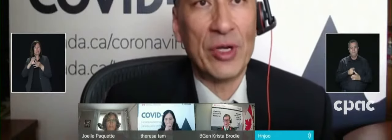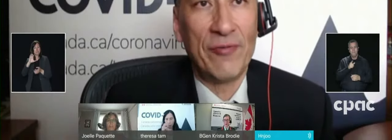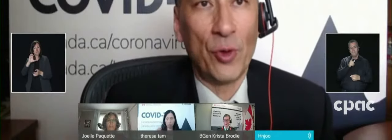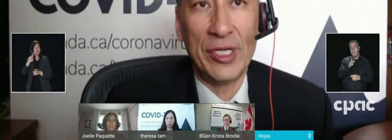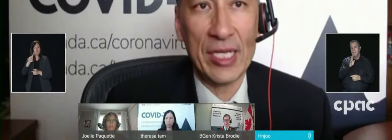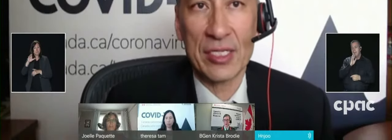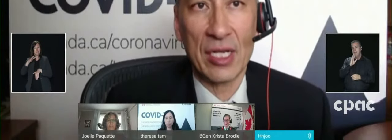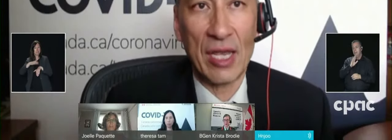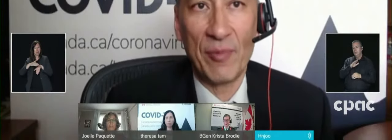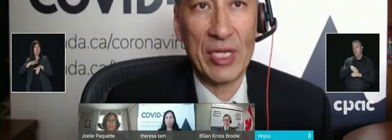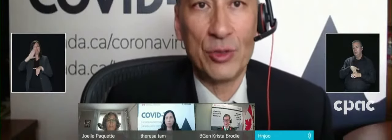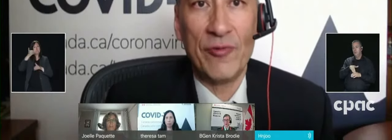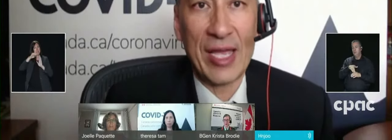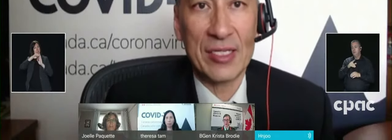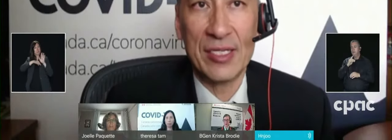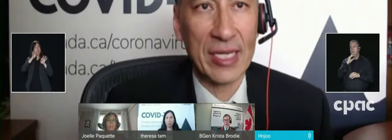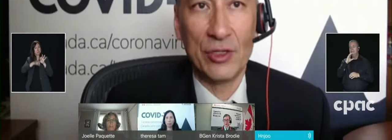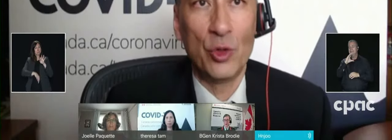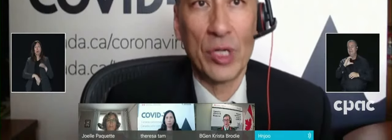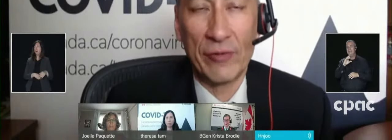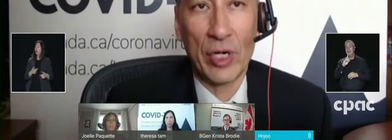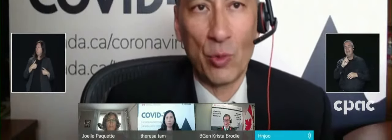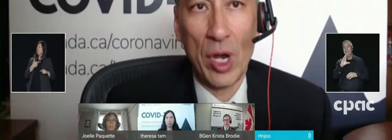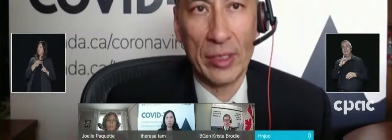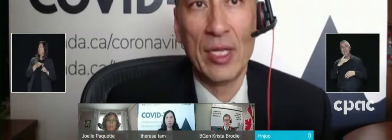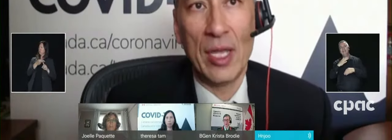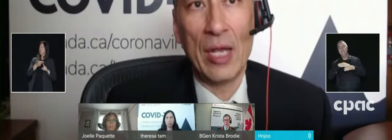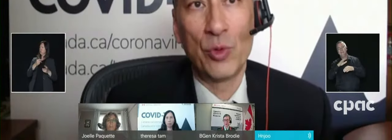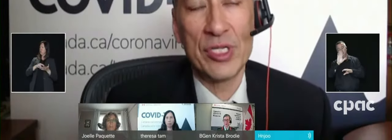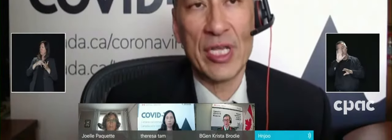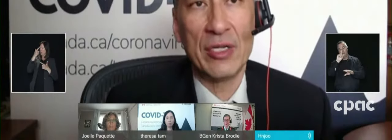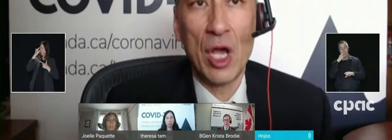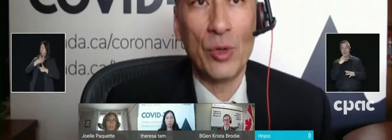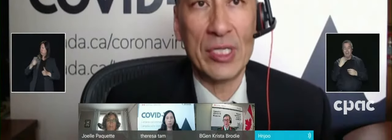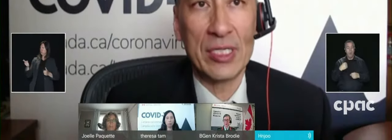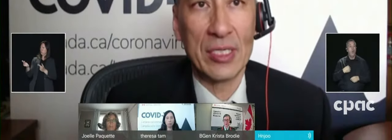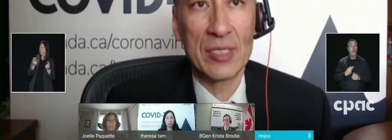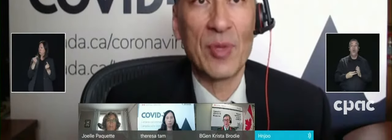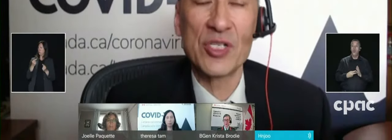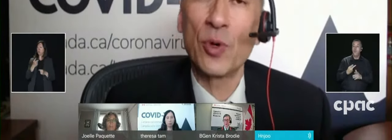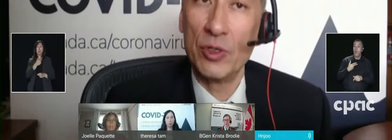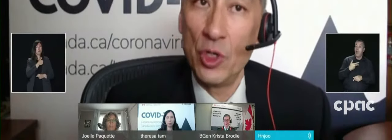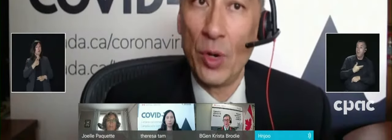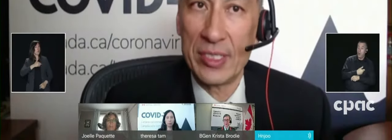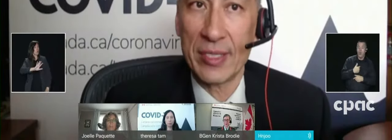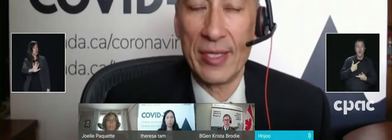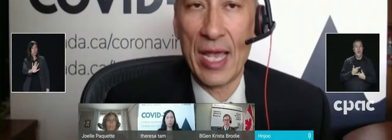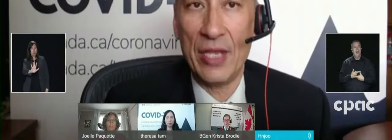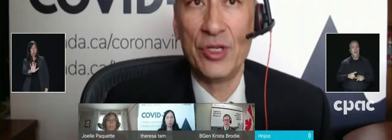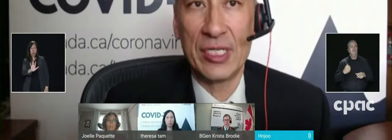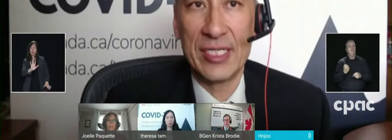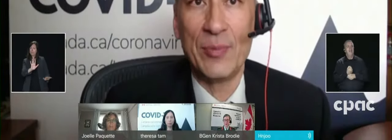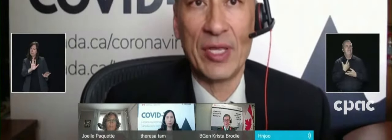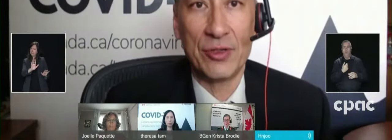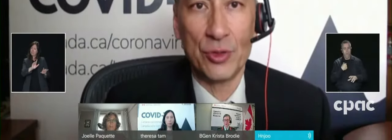seem straightforward. Yes, I have my 2 vaccines. I can do whatever I want. And we're saying, no, it's much more nuanced than that. And you can see by the